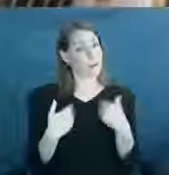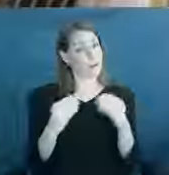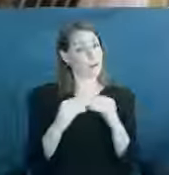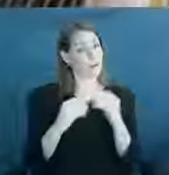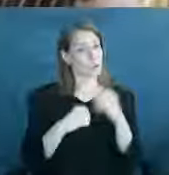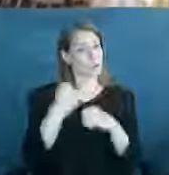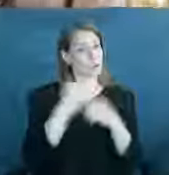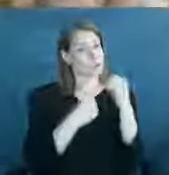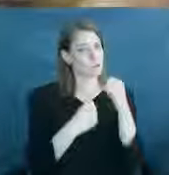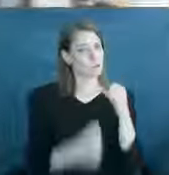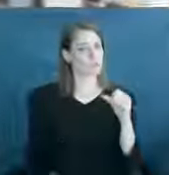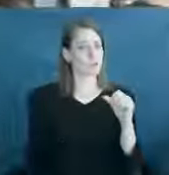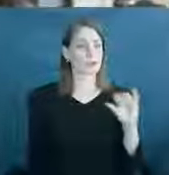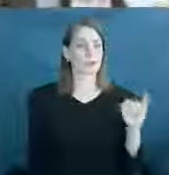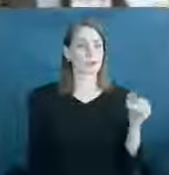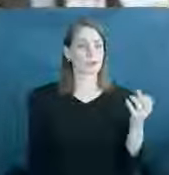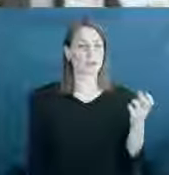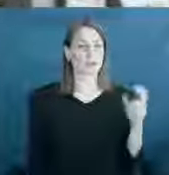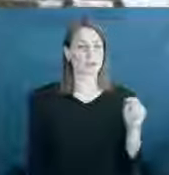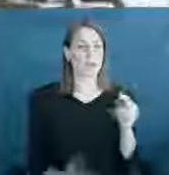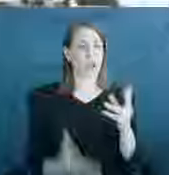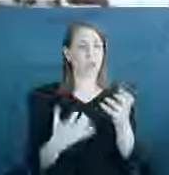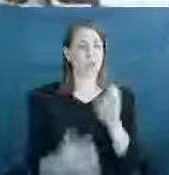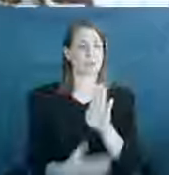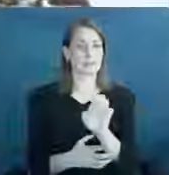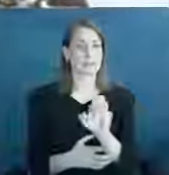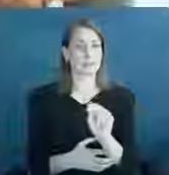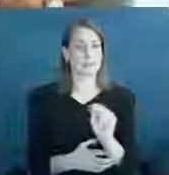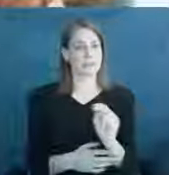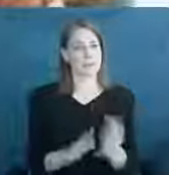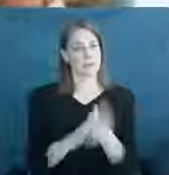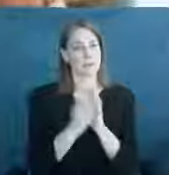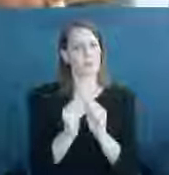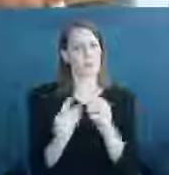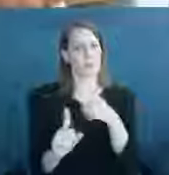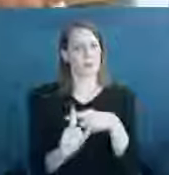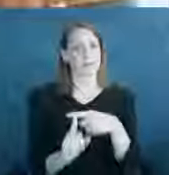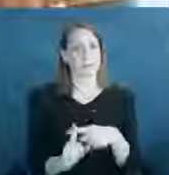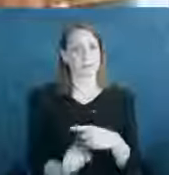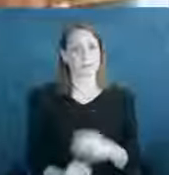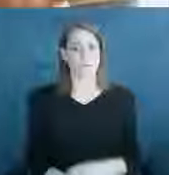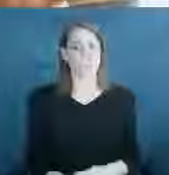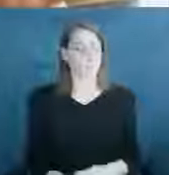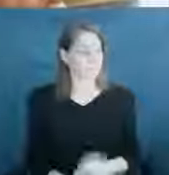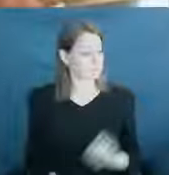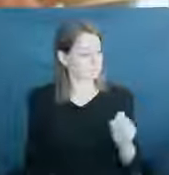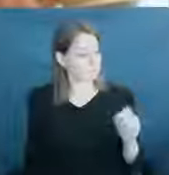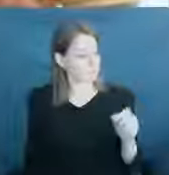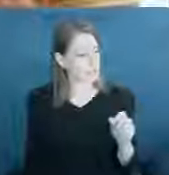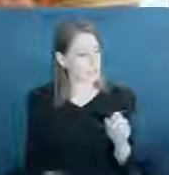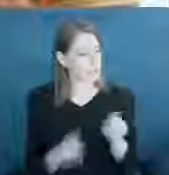the lesson has more structure, John wants Ben to be more positive.